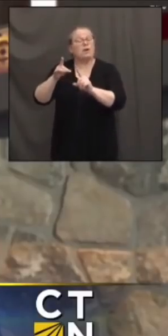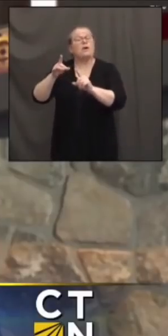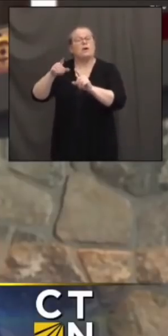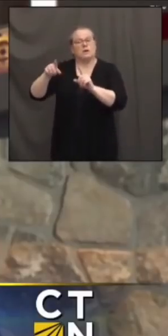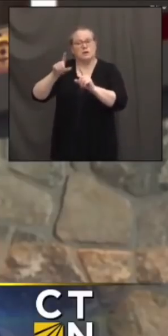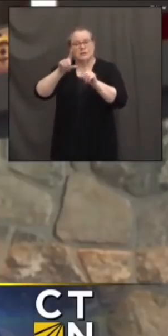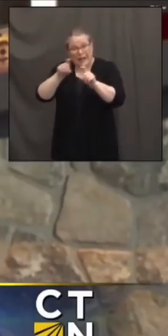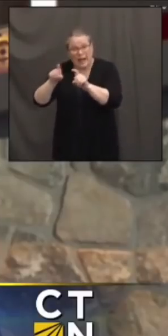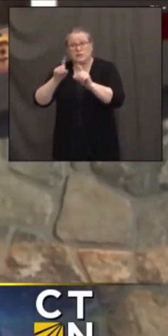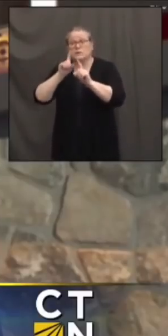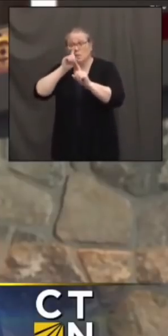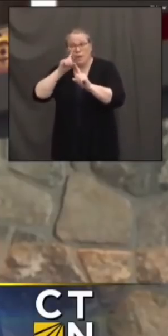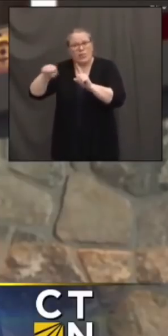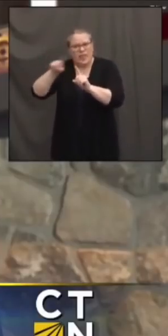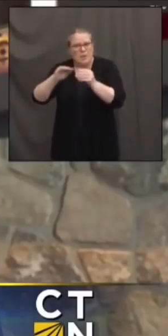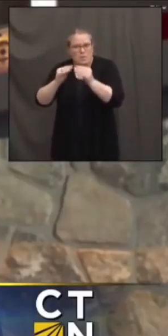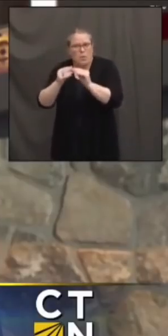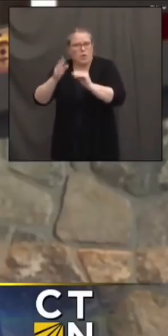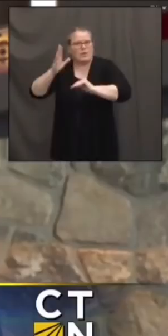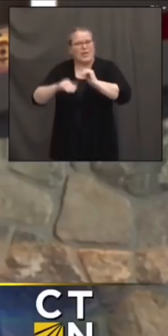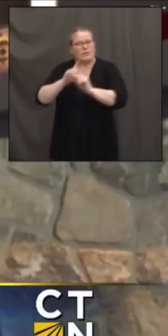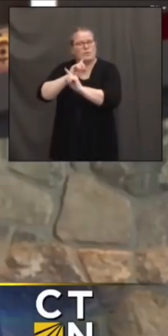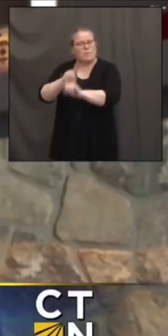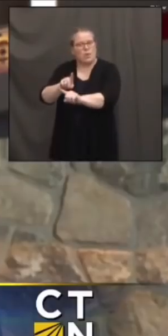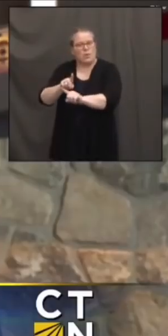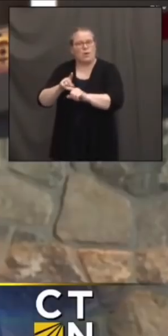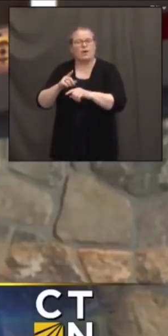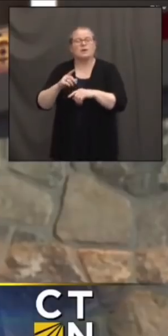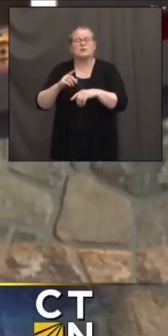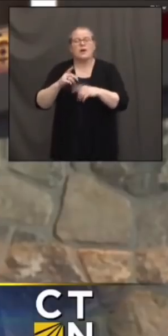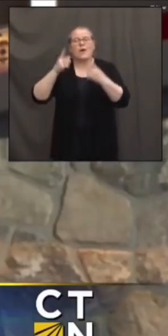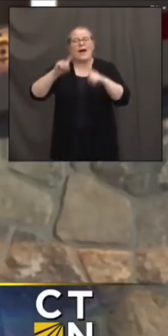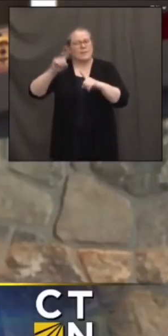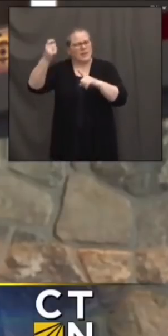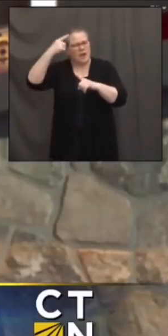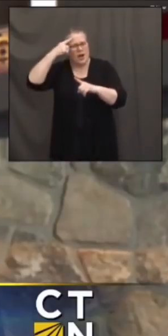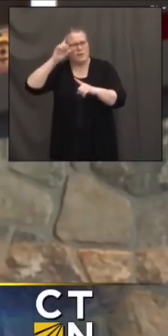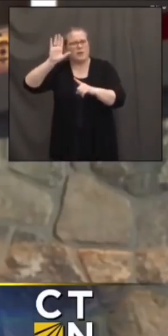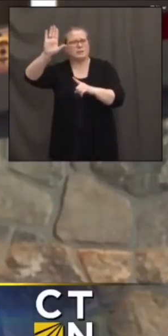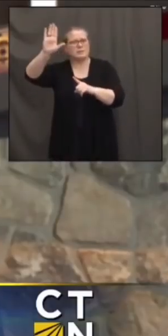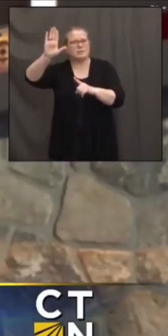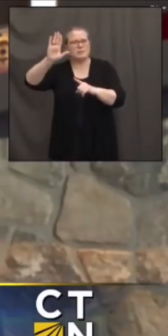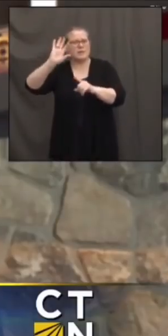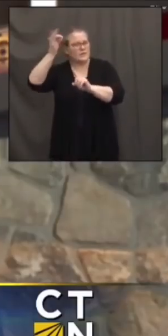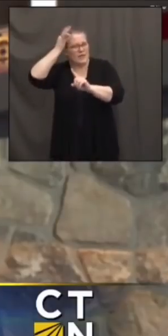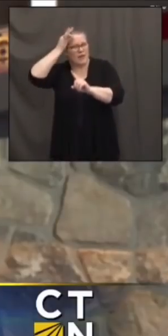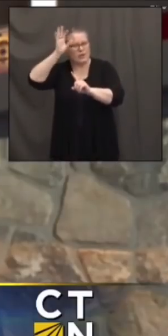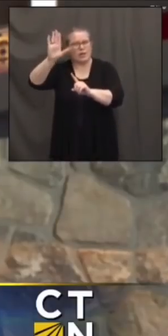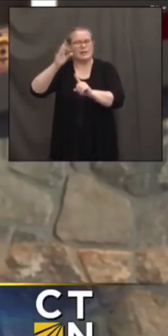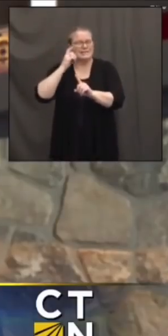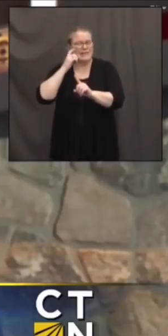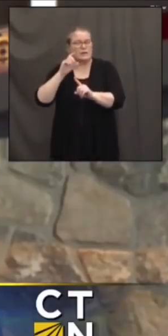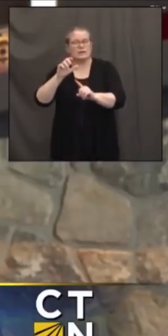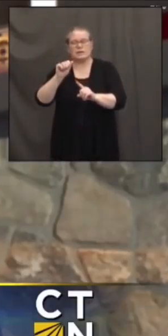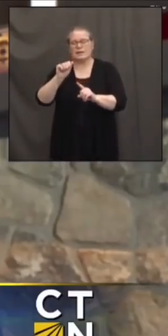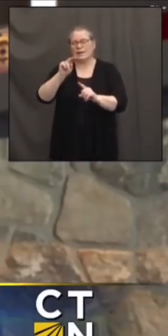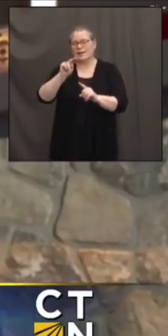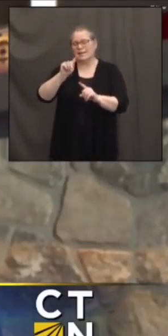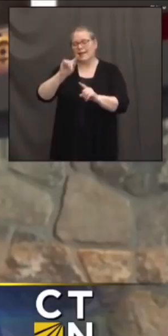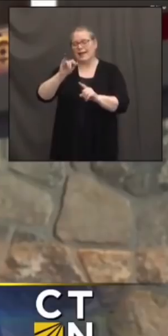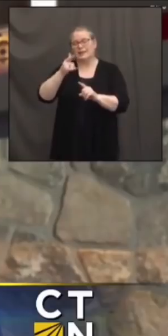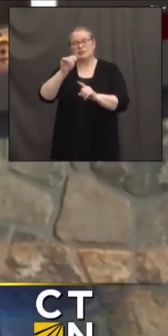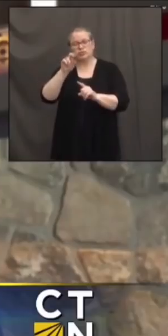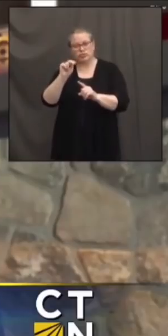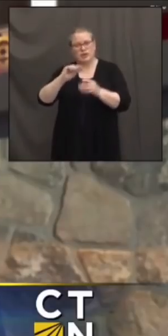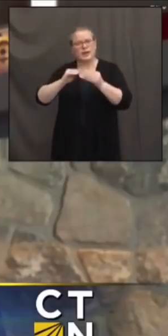of the negative tests. Because there was a statistic out from the federal government recently trying to estimate the number of antigen tests that are being done that aren't